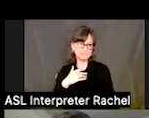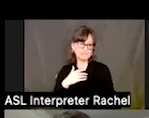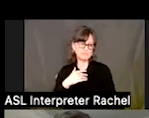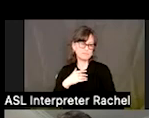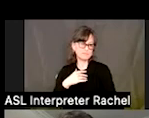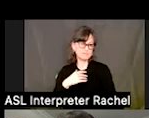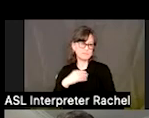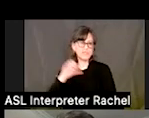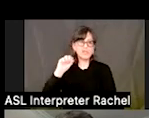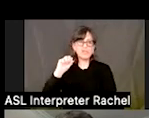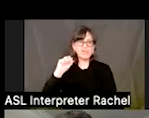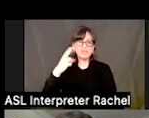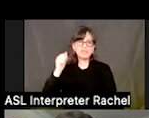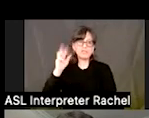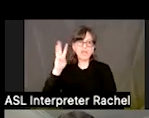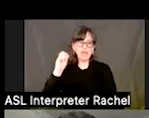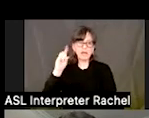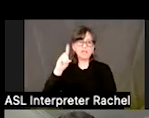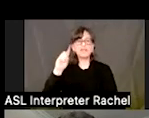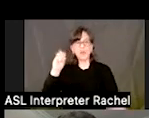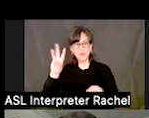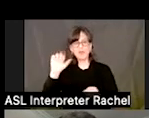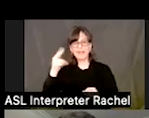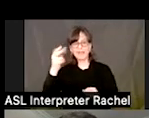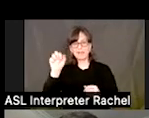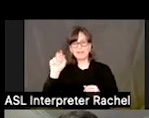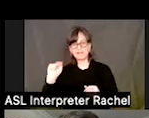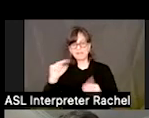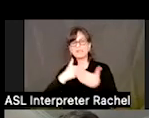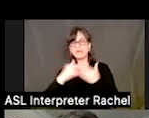Shadow Canyon, this was also west of the 101.